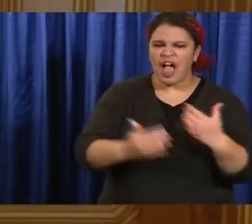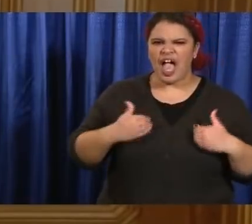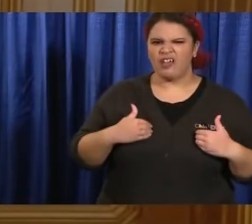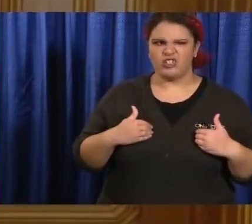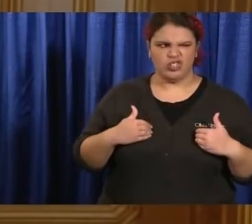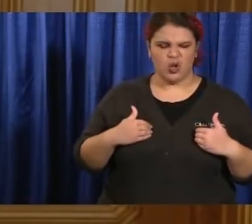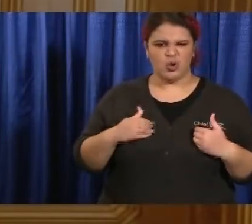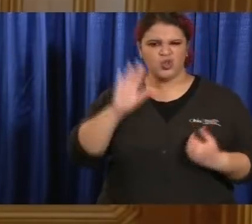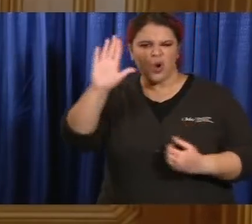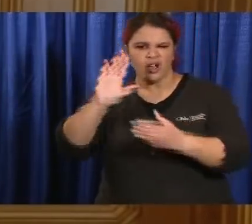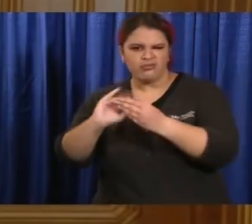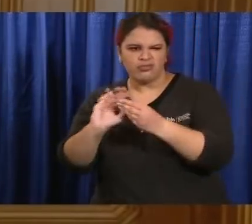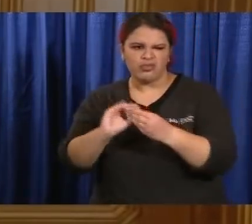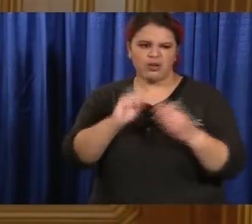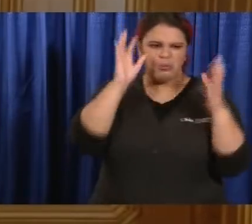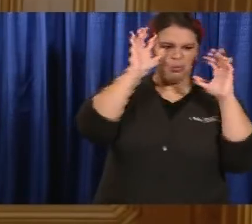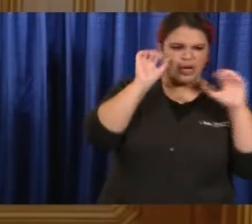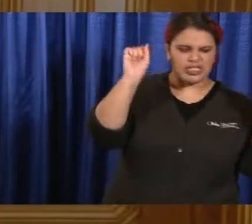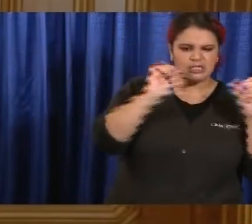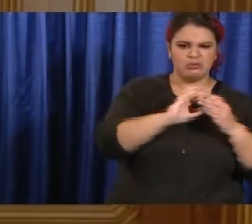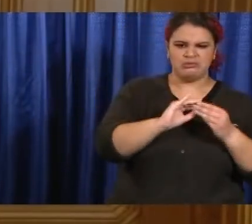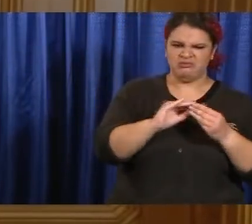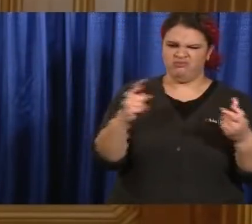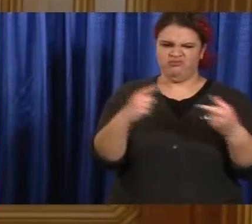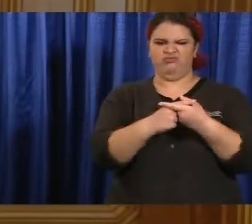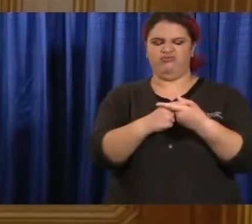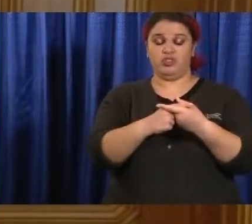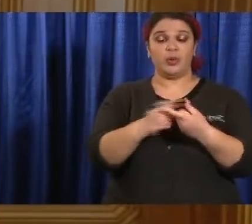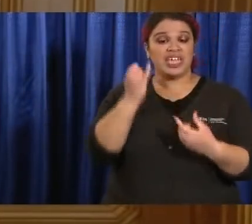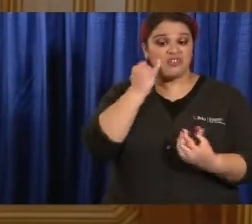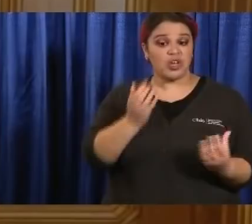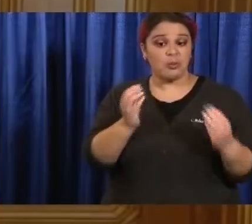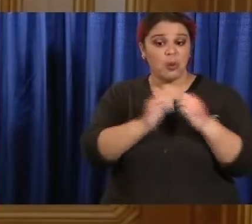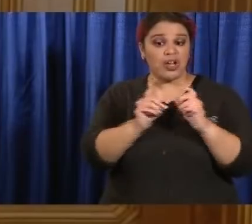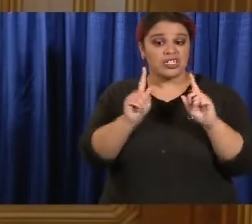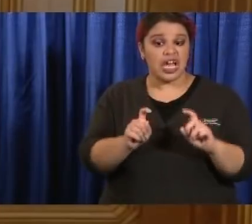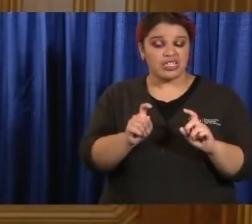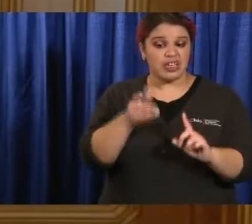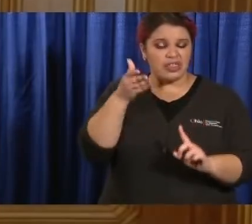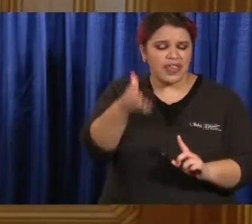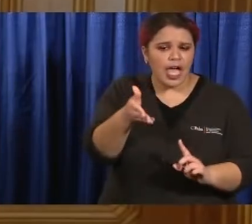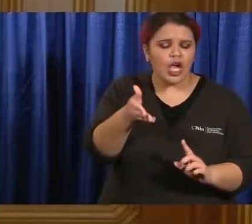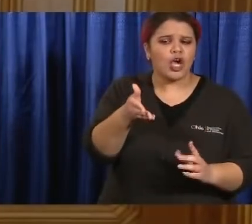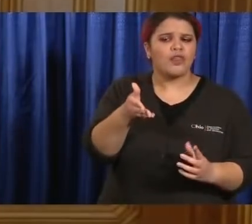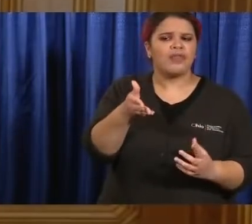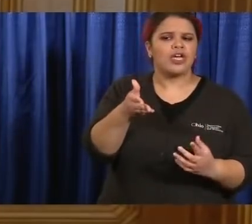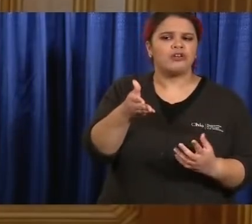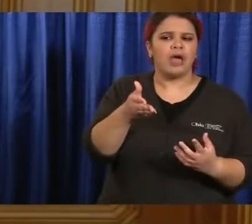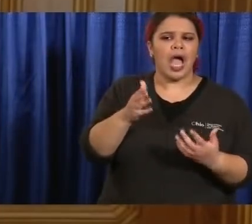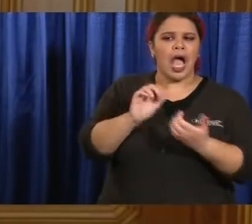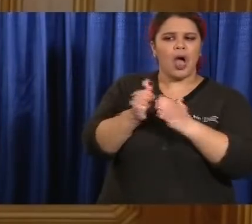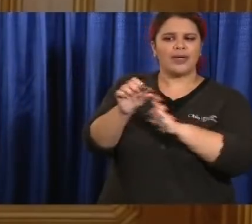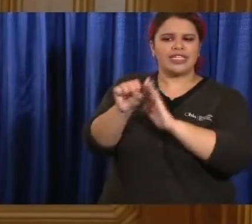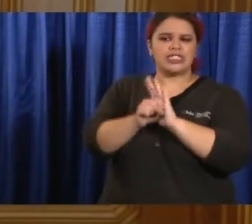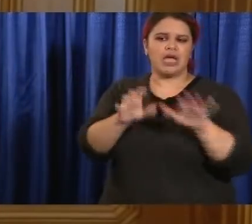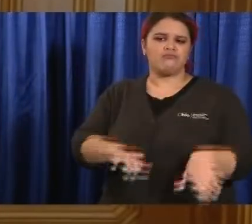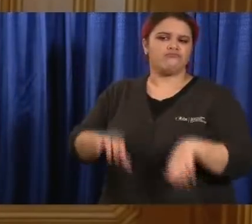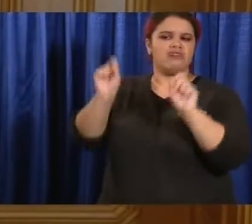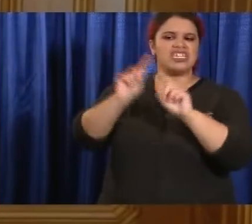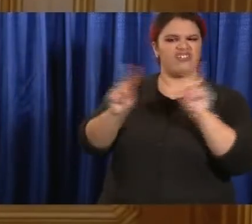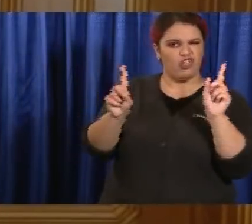tests, what would the state potentially be able to do differently? Well, I'm going to let Dr. Acton answer the last part. I'll take the first